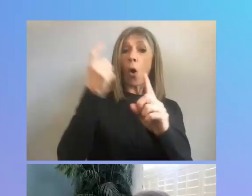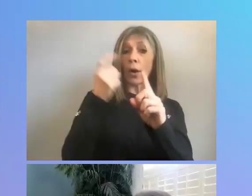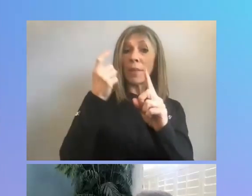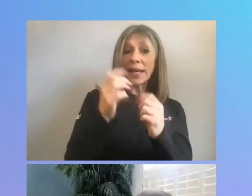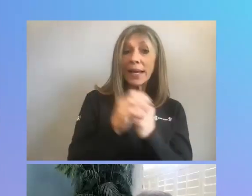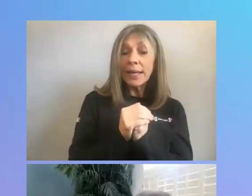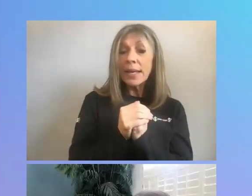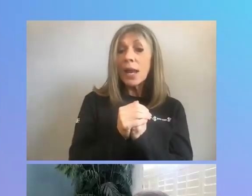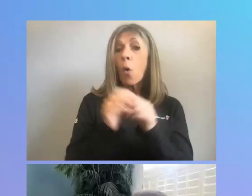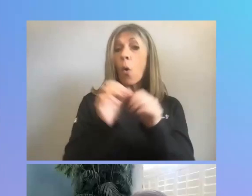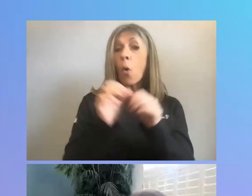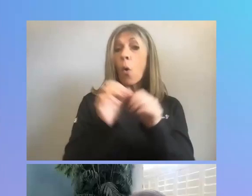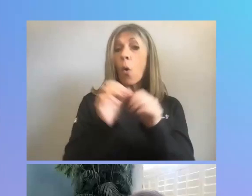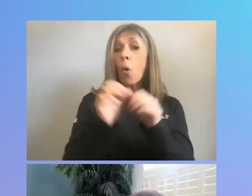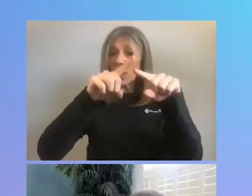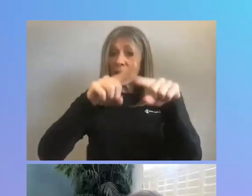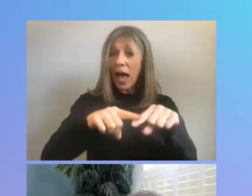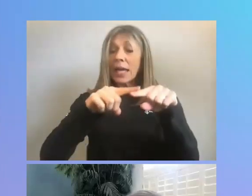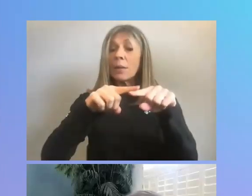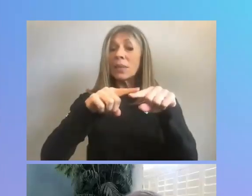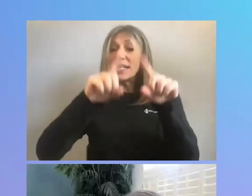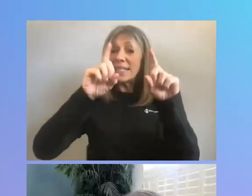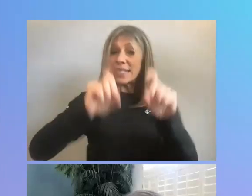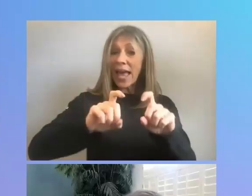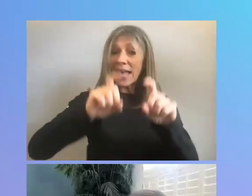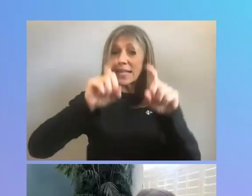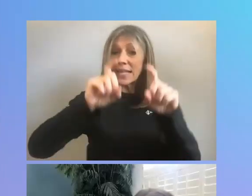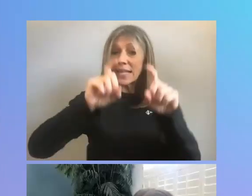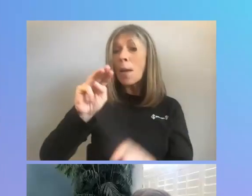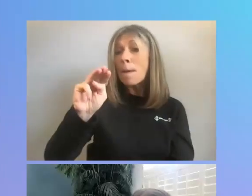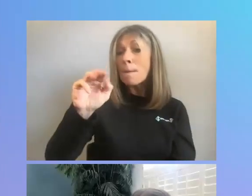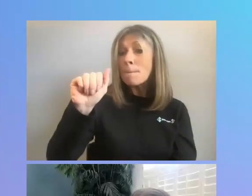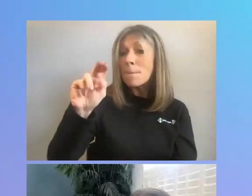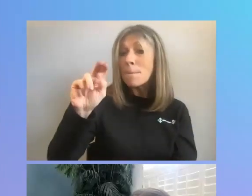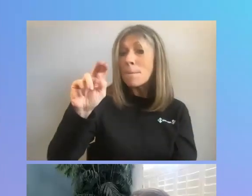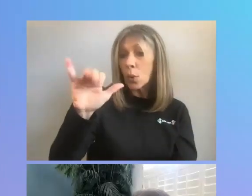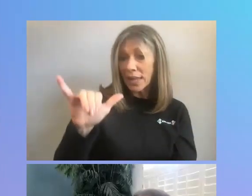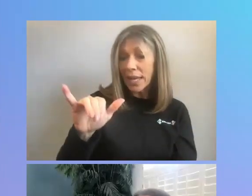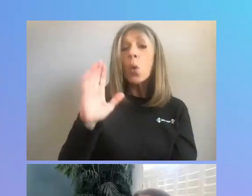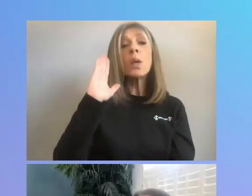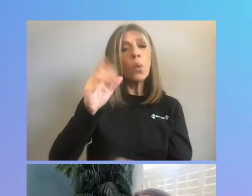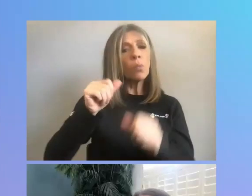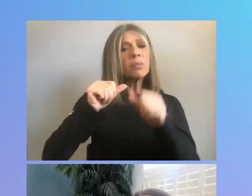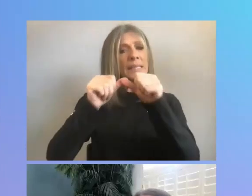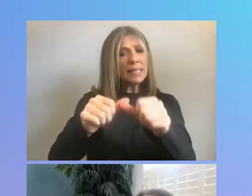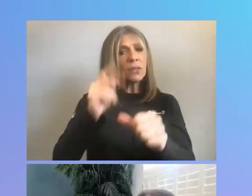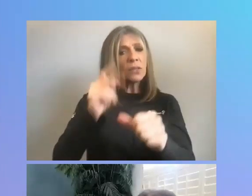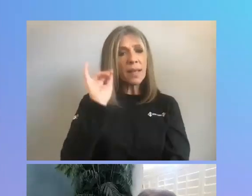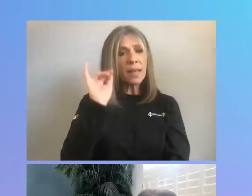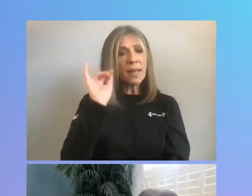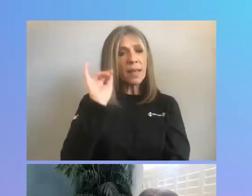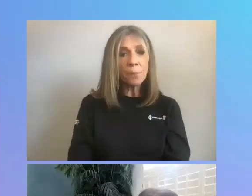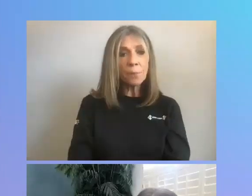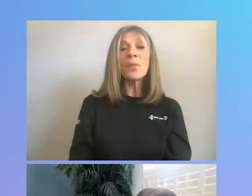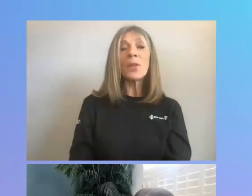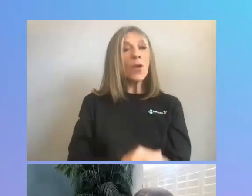can be reliably and objectively tested manually. So we're going to continue to see that. And the